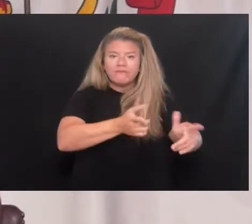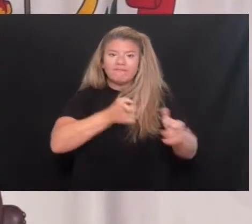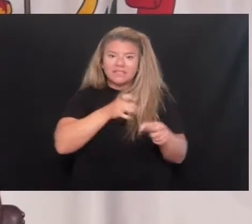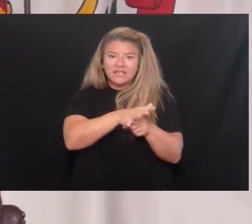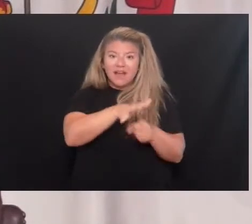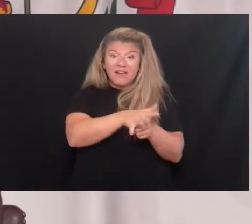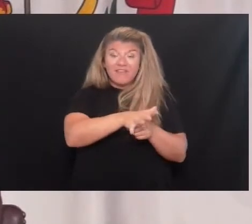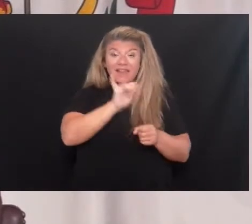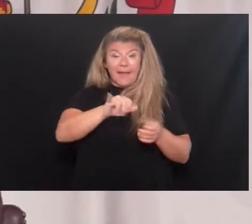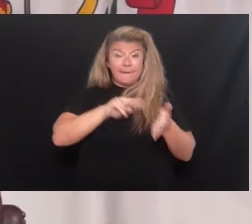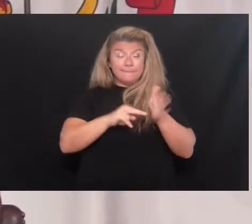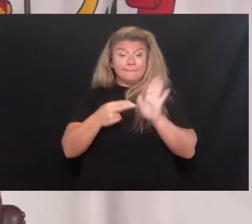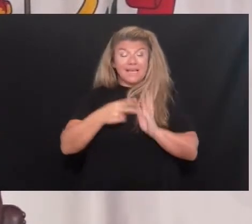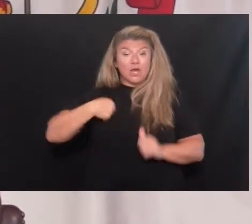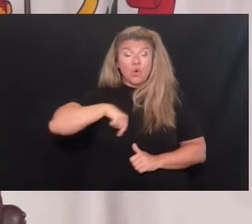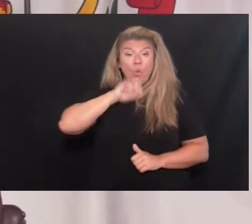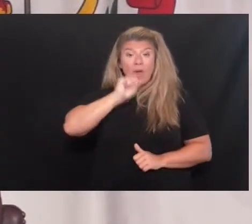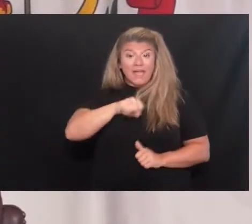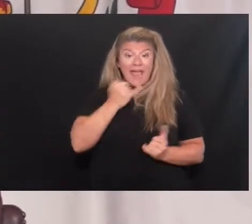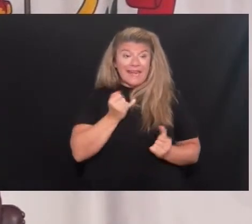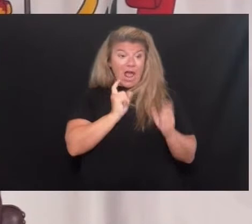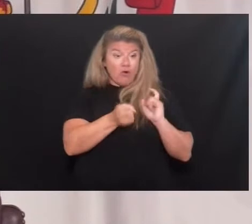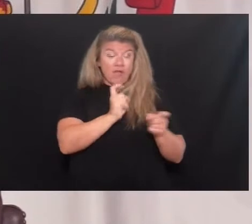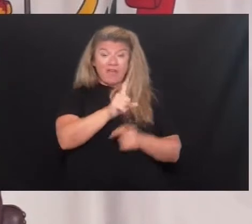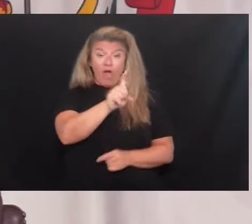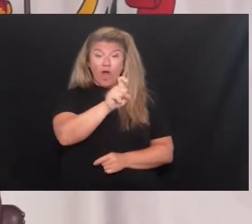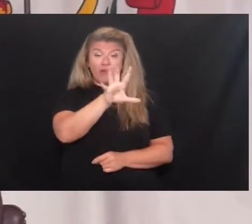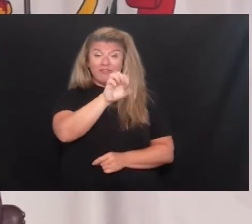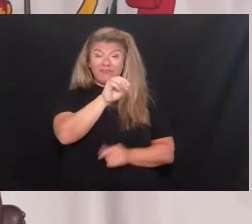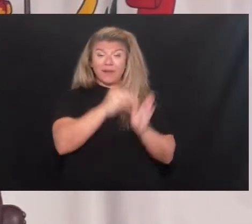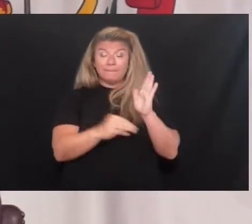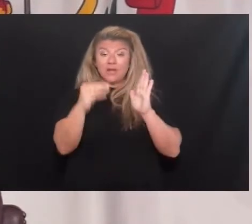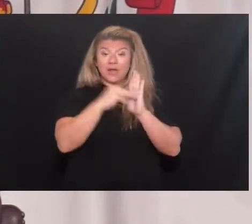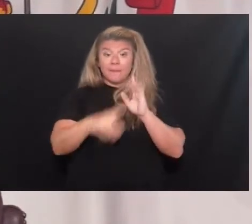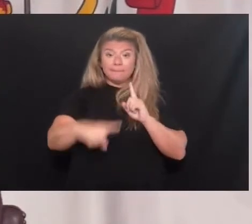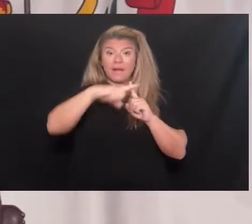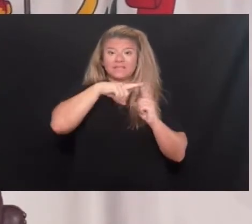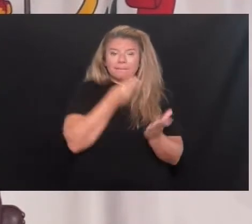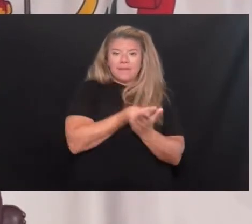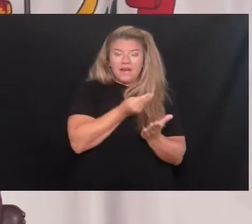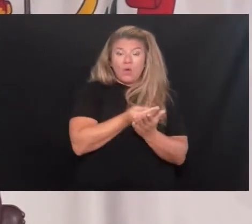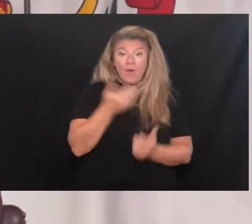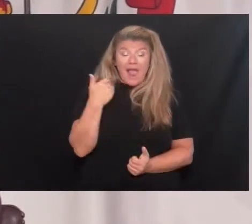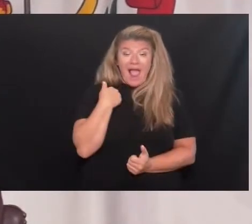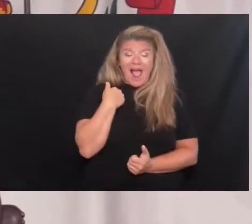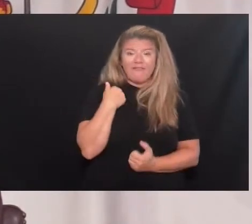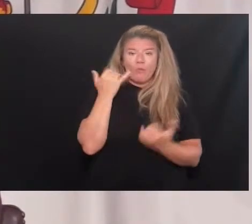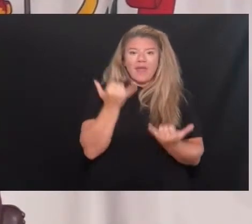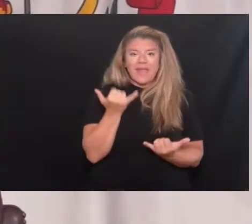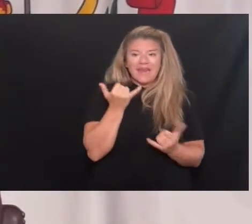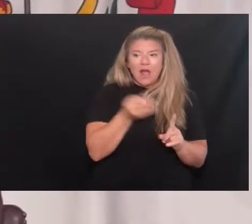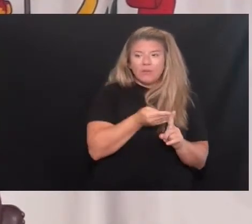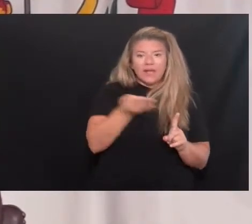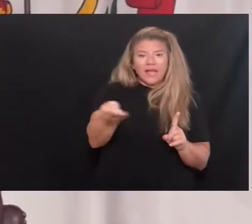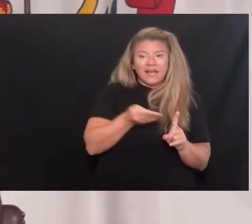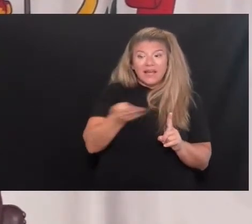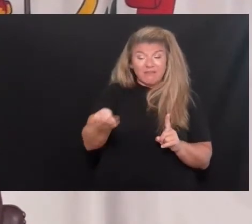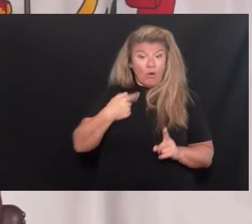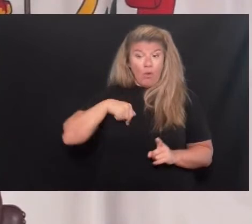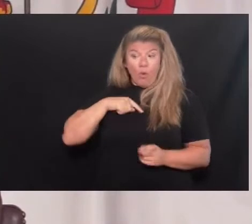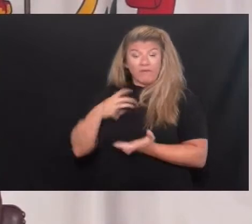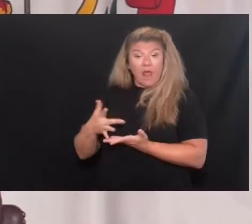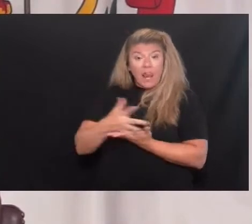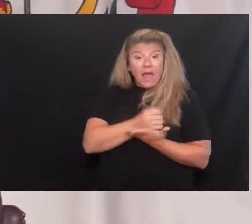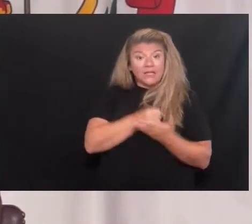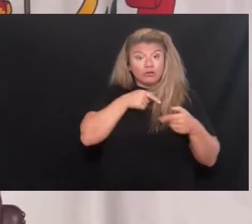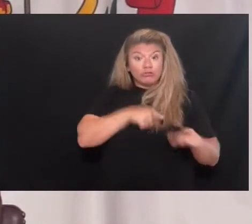where we can pour $150 million of surplus that we have absolutely, manifested through